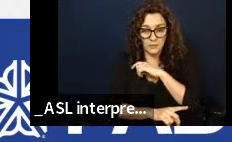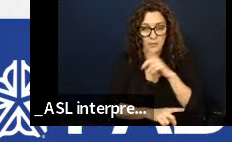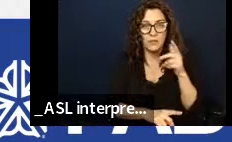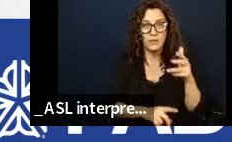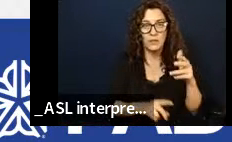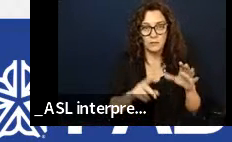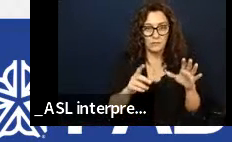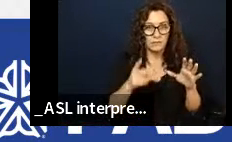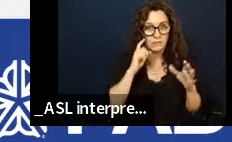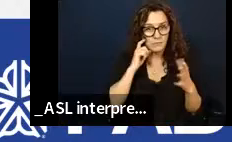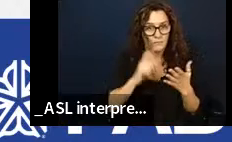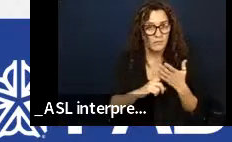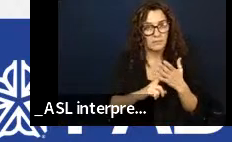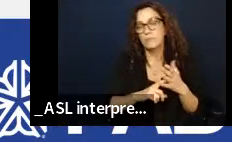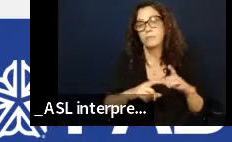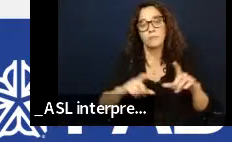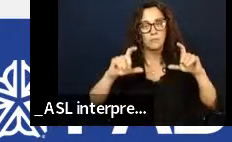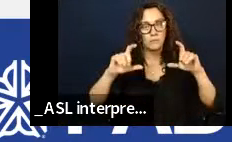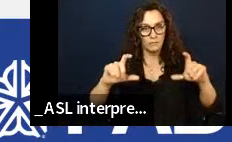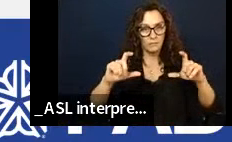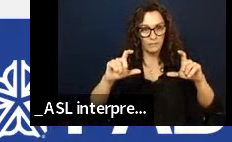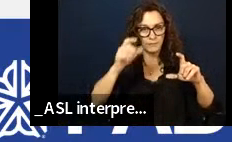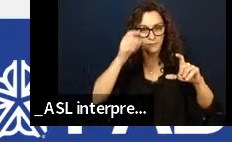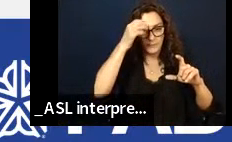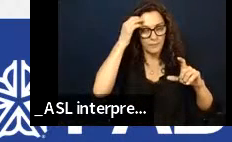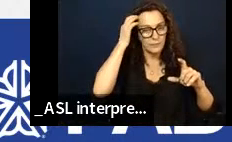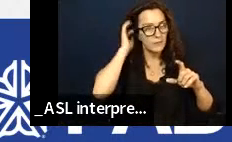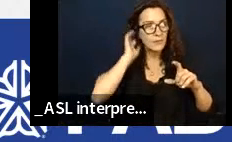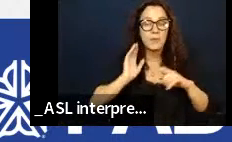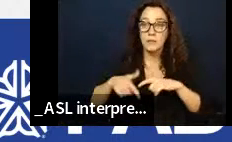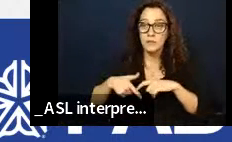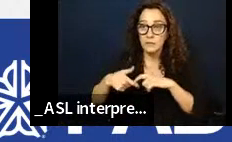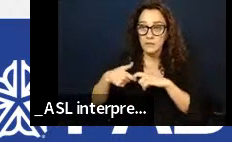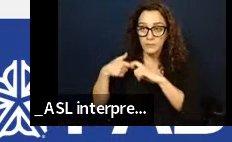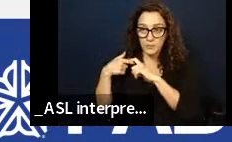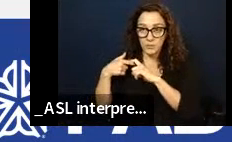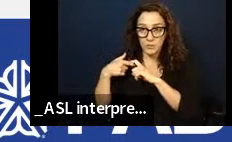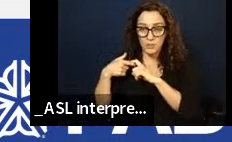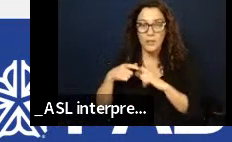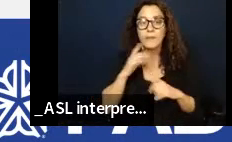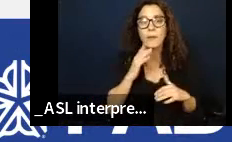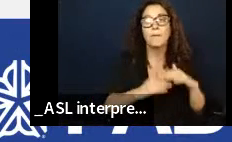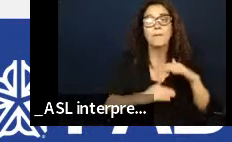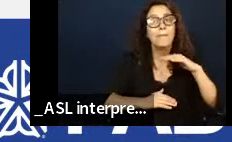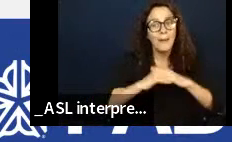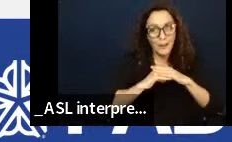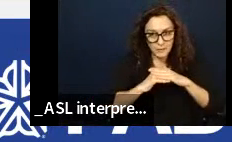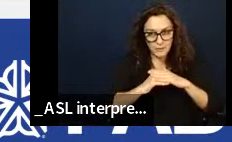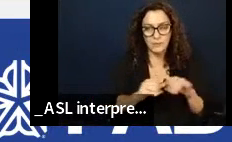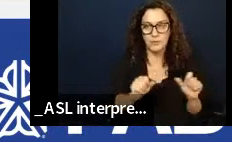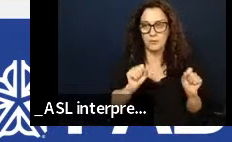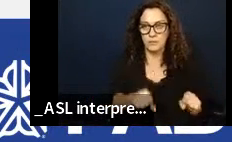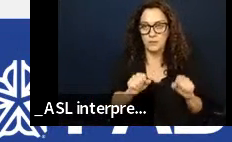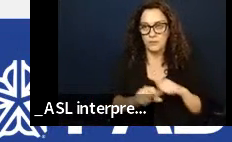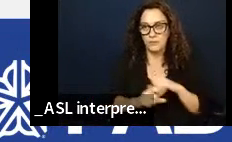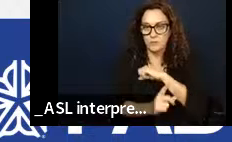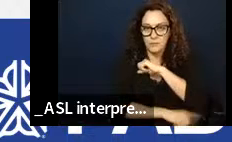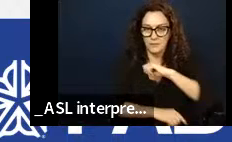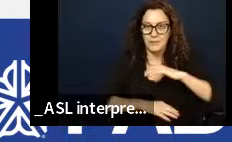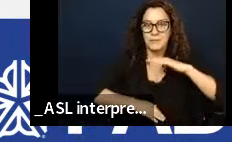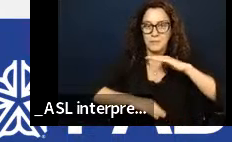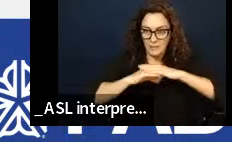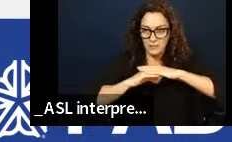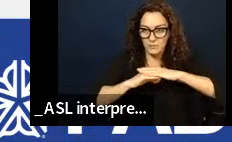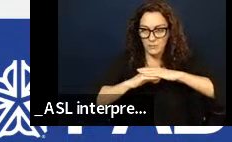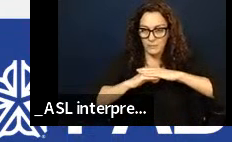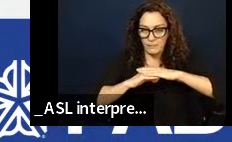that we find right here in the middle of it, these are all maximum possible penalties to be assigned. So